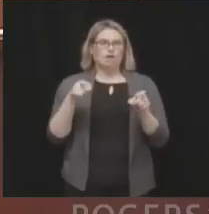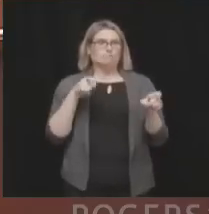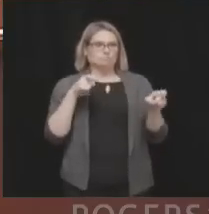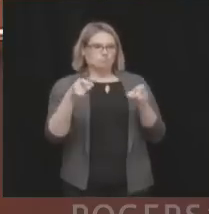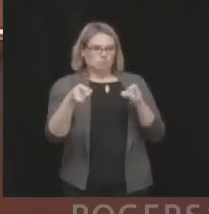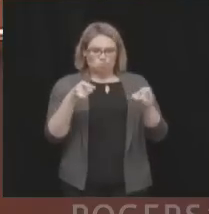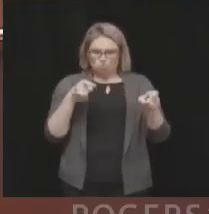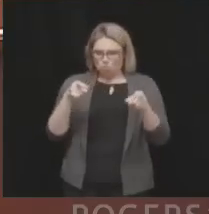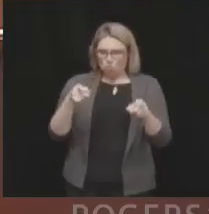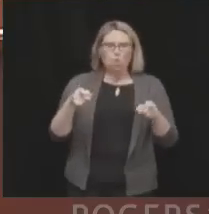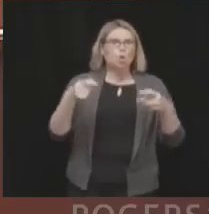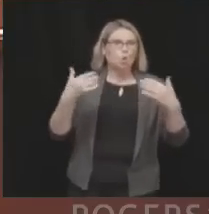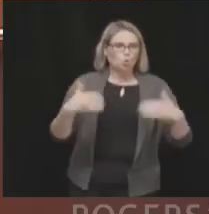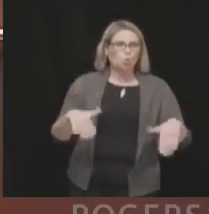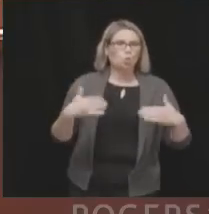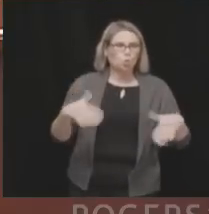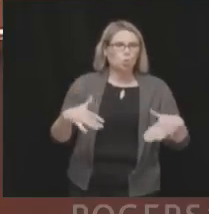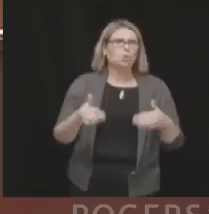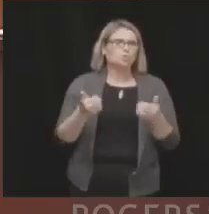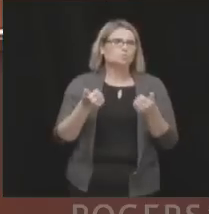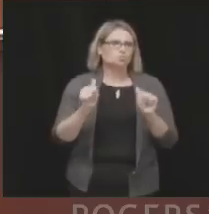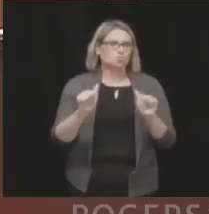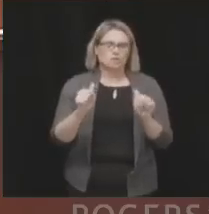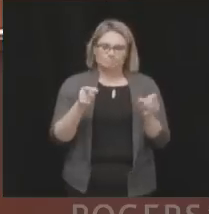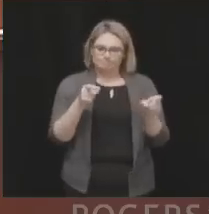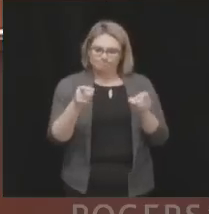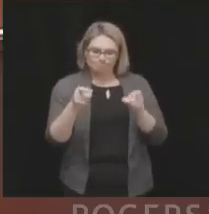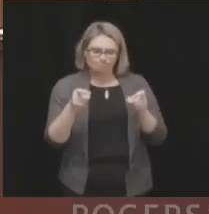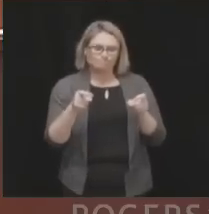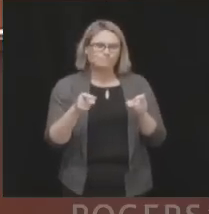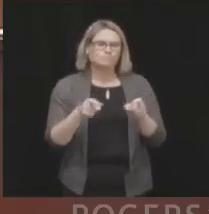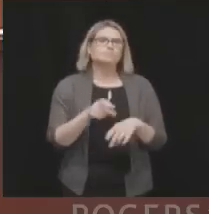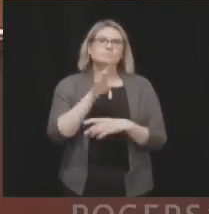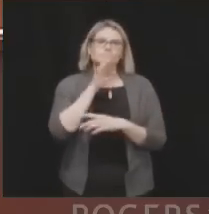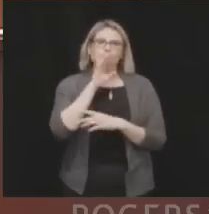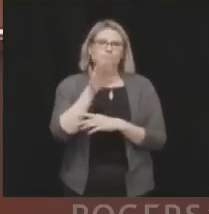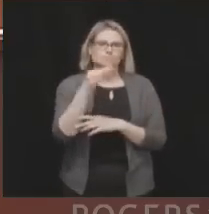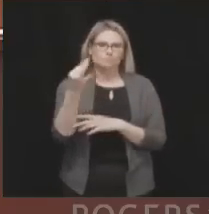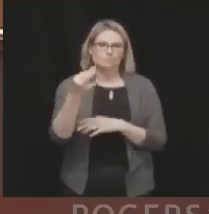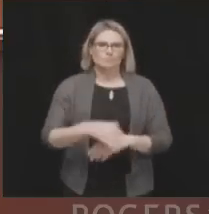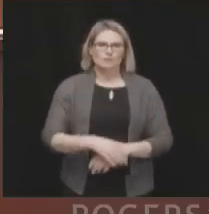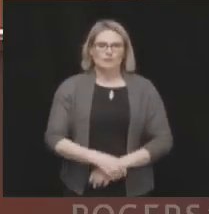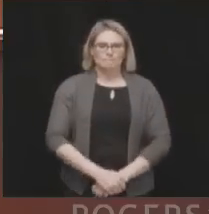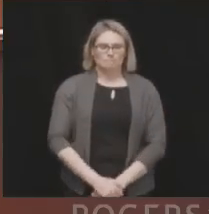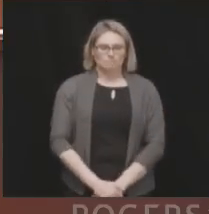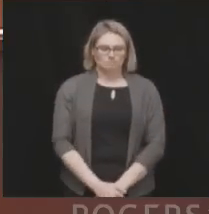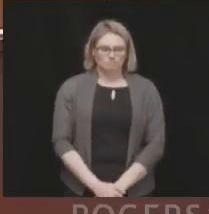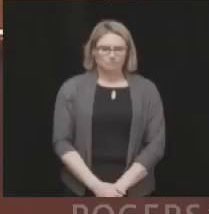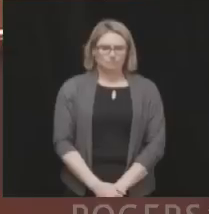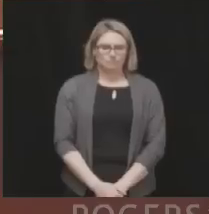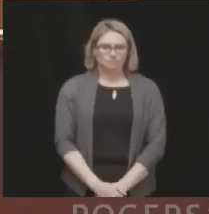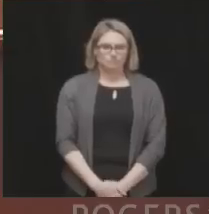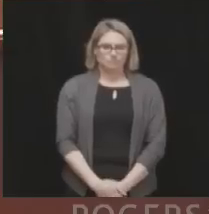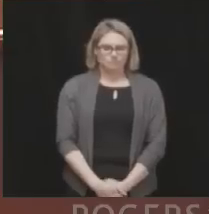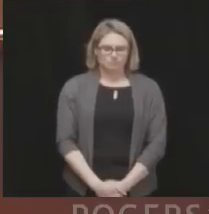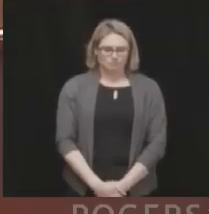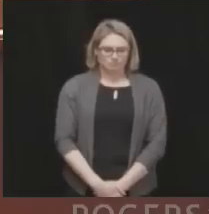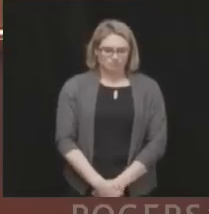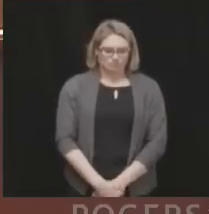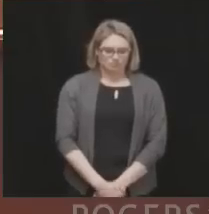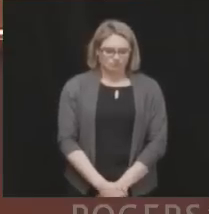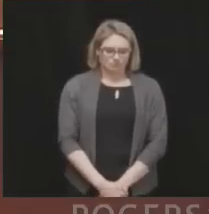à la capacité de la groupe de mettre la politique partisane de côté et d'accorder la priorité au